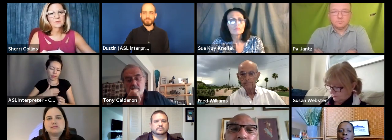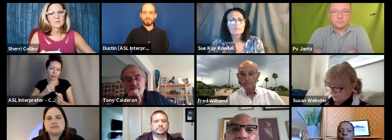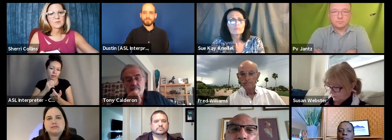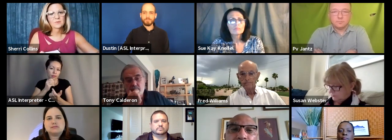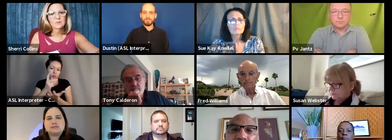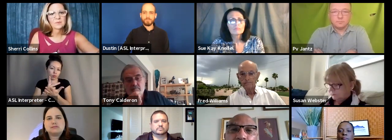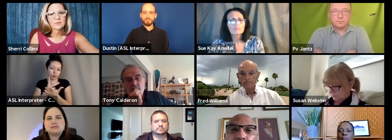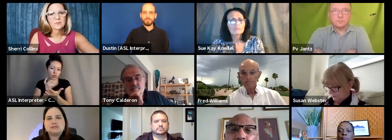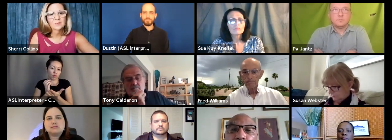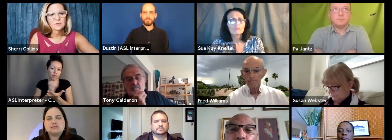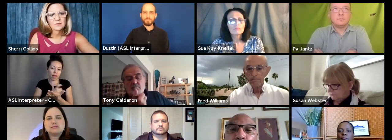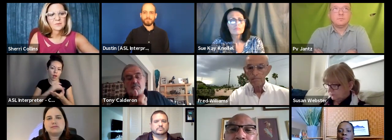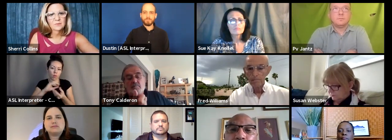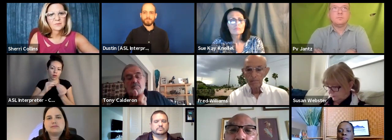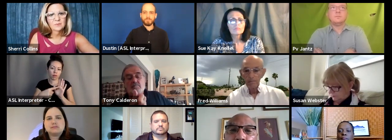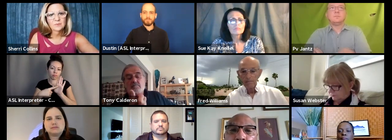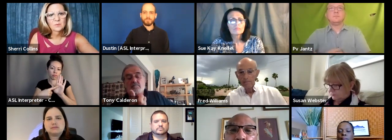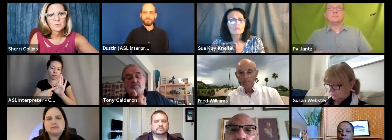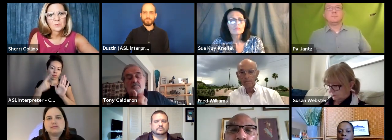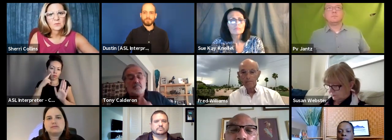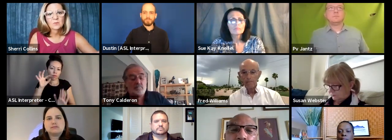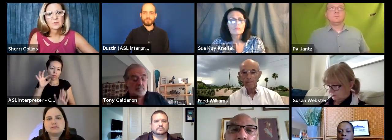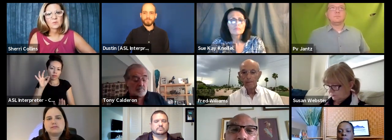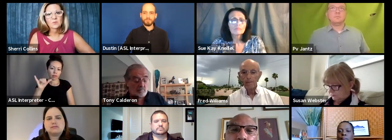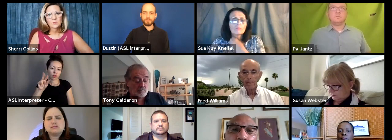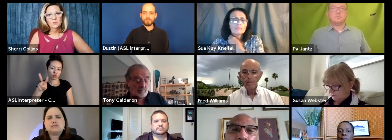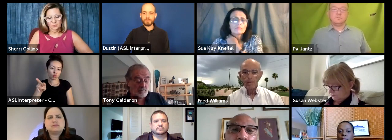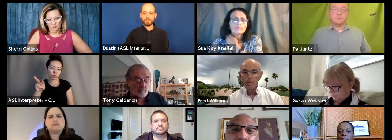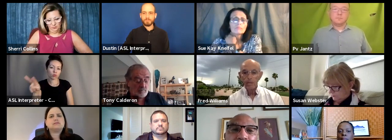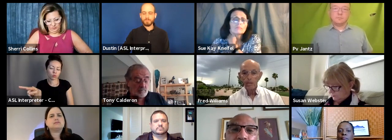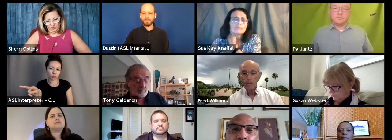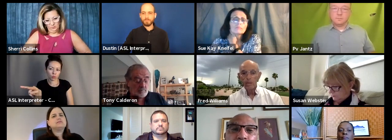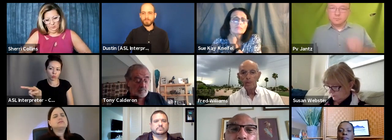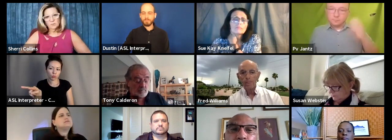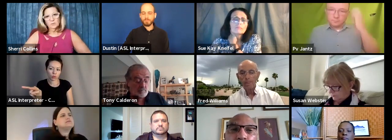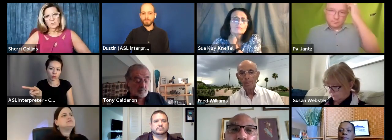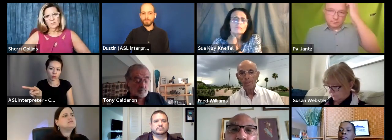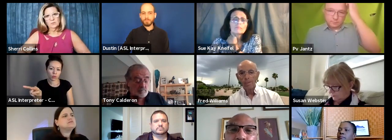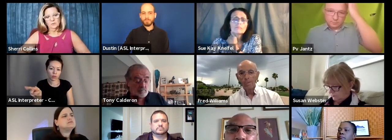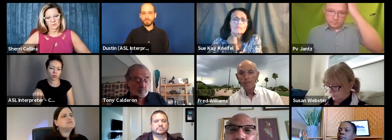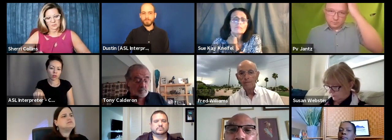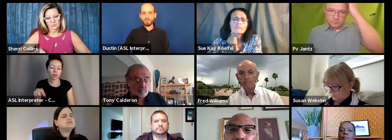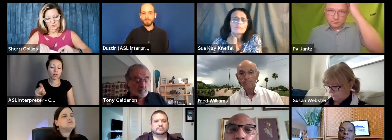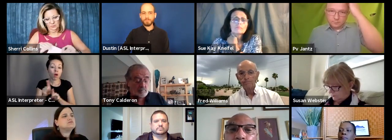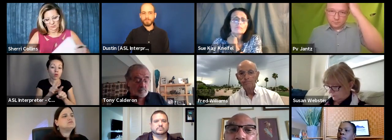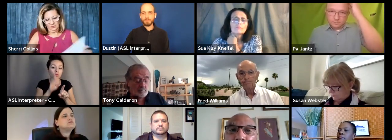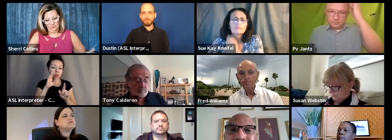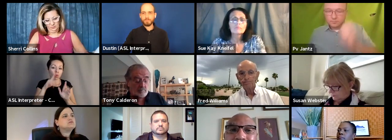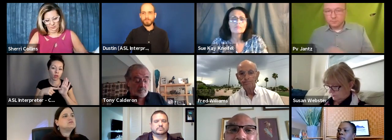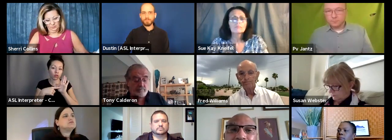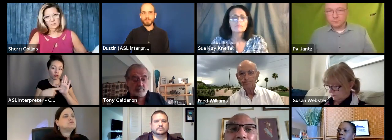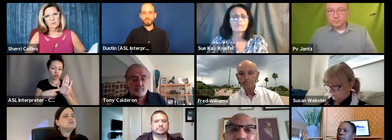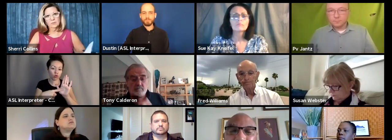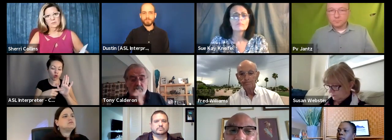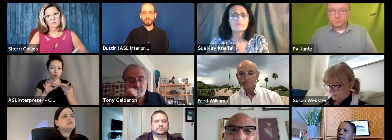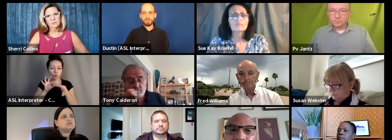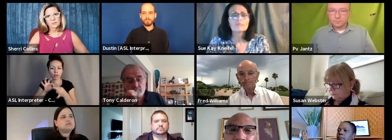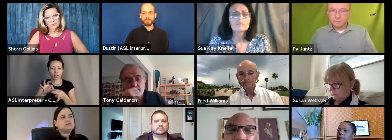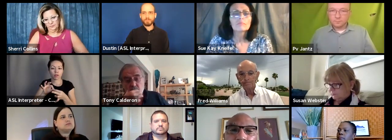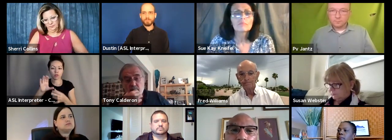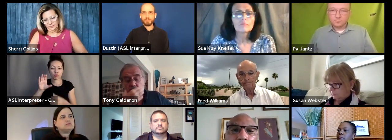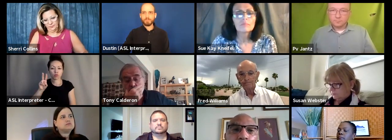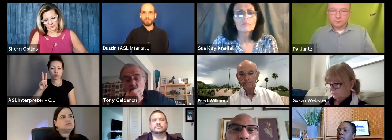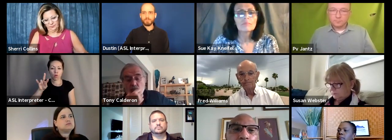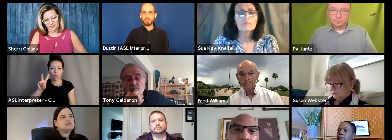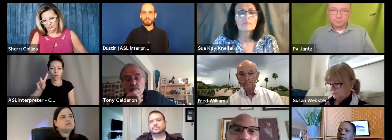presenting for fiscal year 22. And I also will share with you what we're doing with the COVID-related